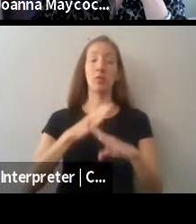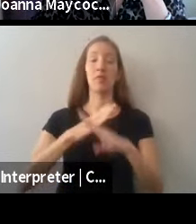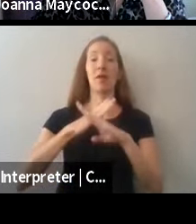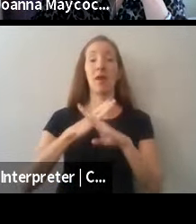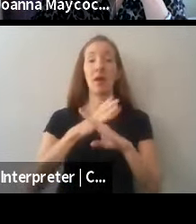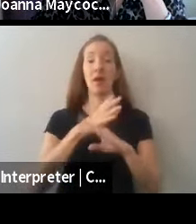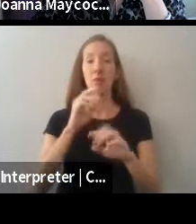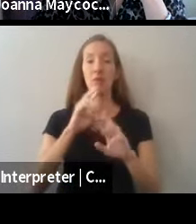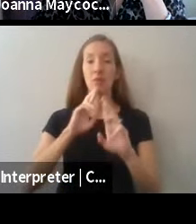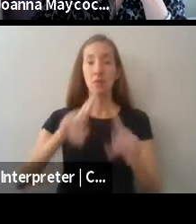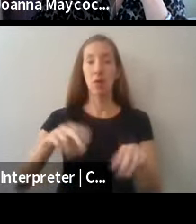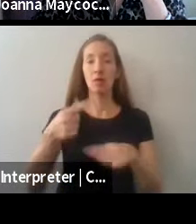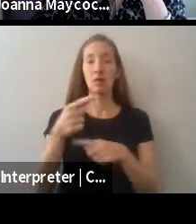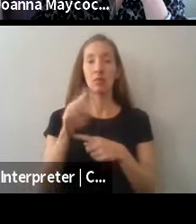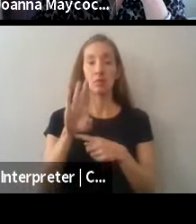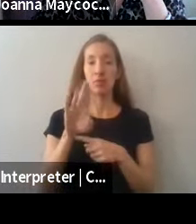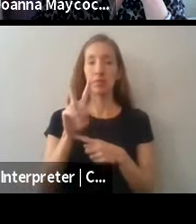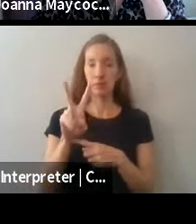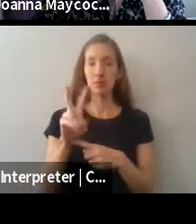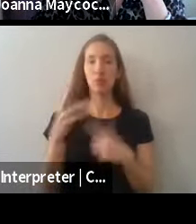made that